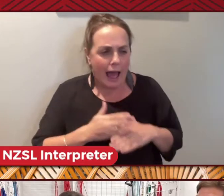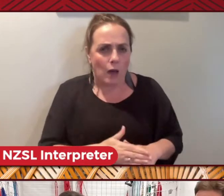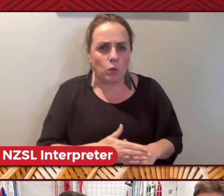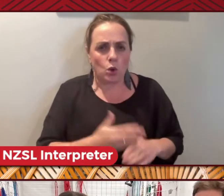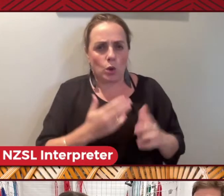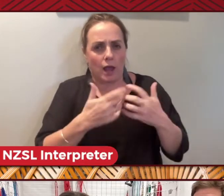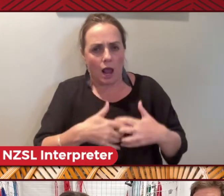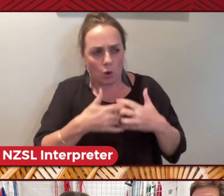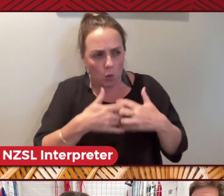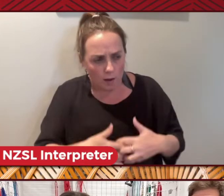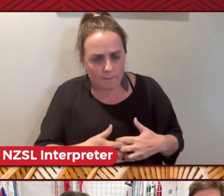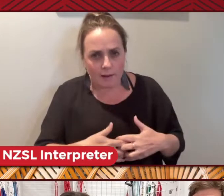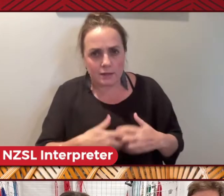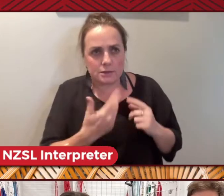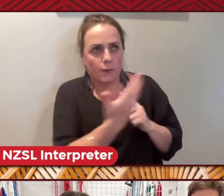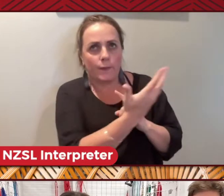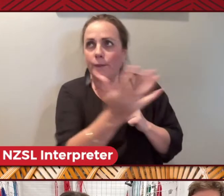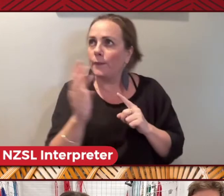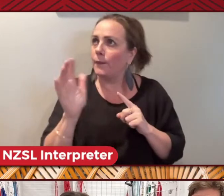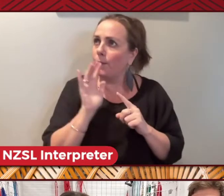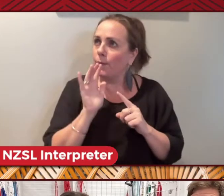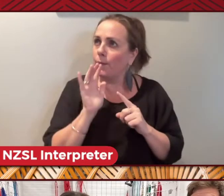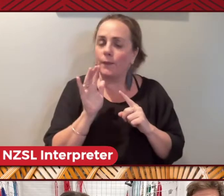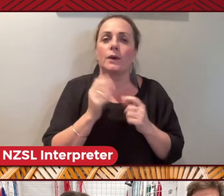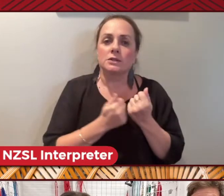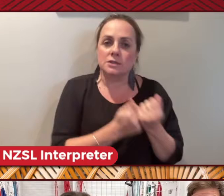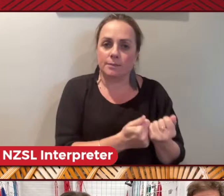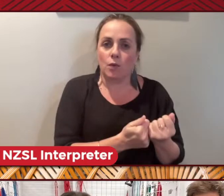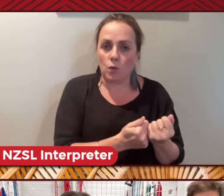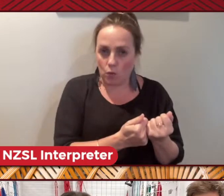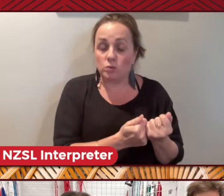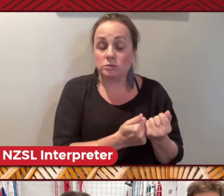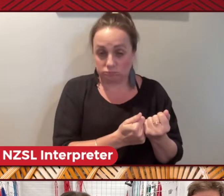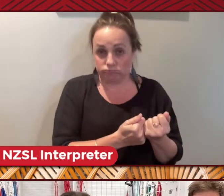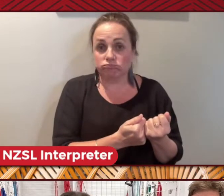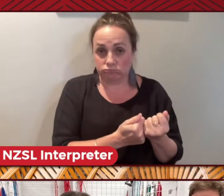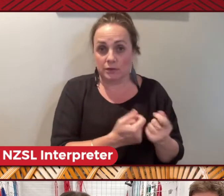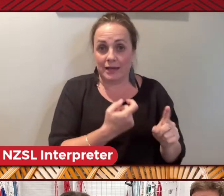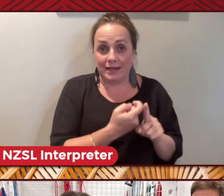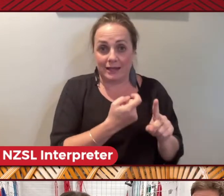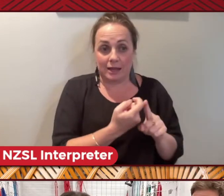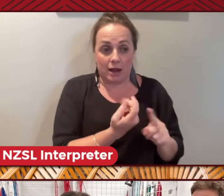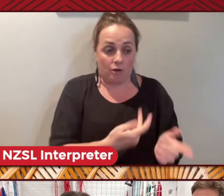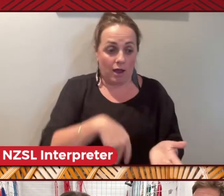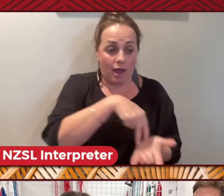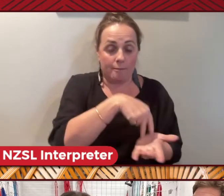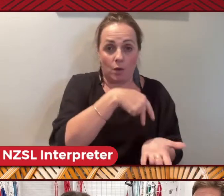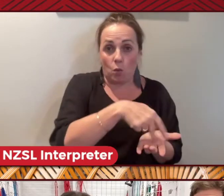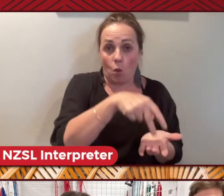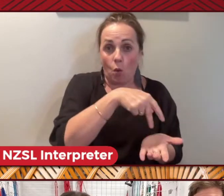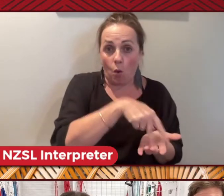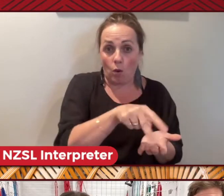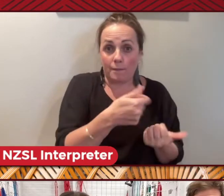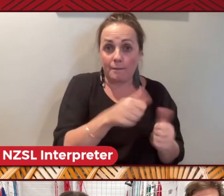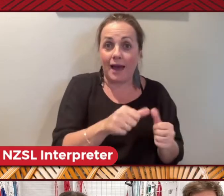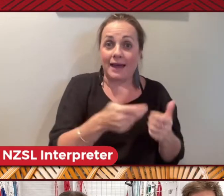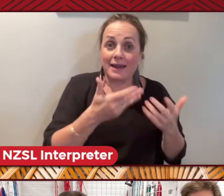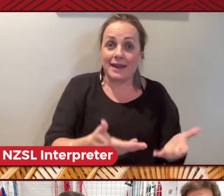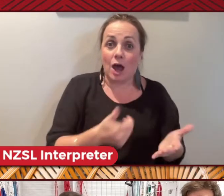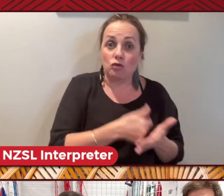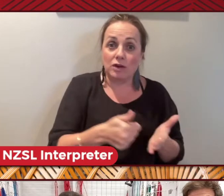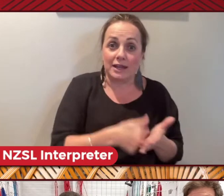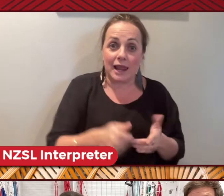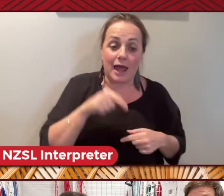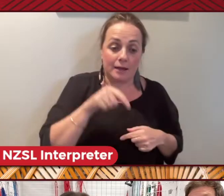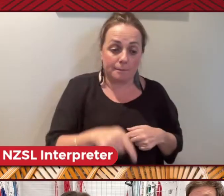equipment and all the practitioners rallying behind, yeah, we were able to get Kiara up and walking, and now she is taking regular independent